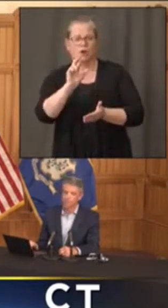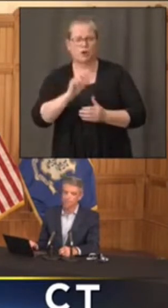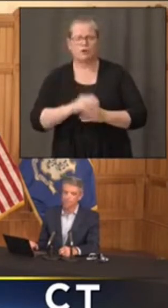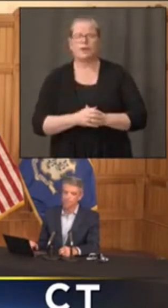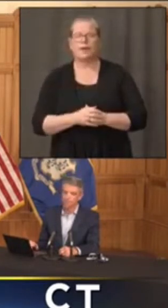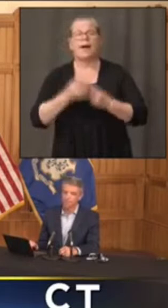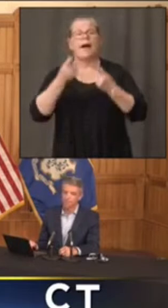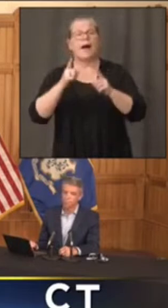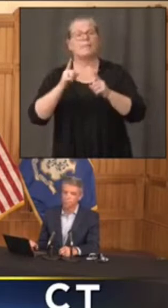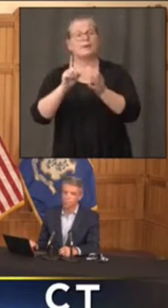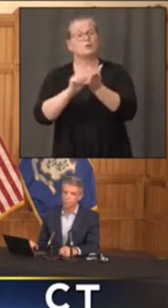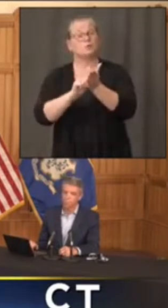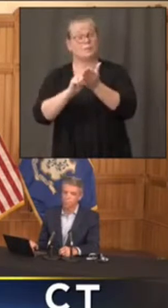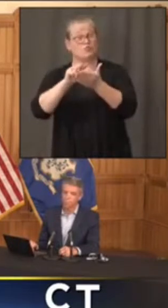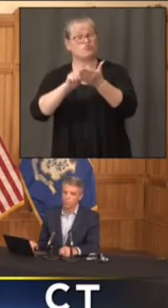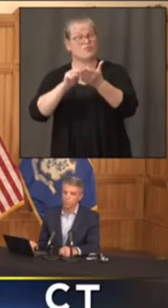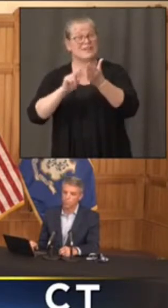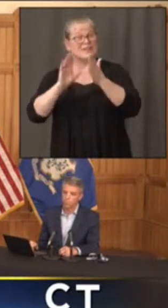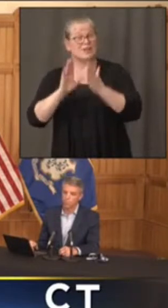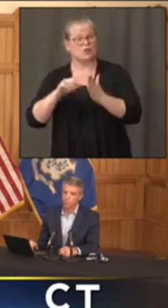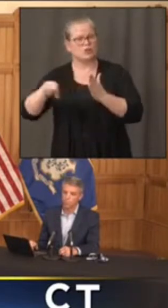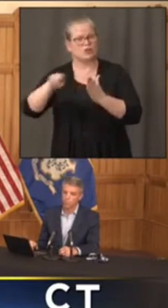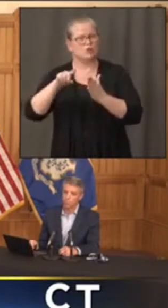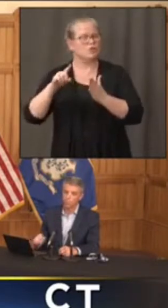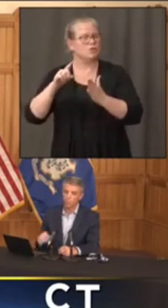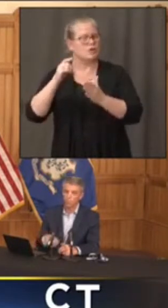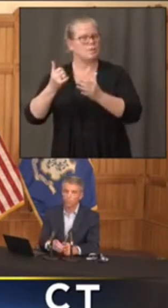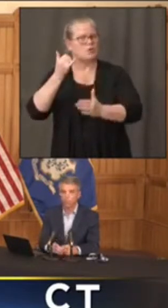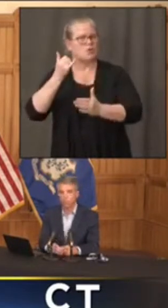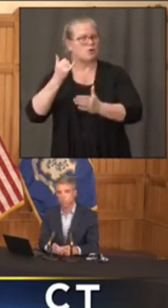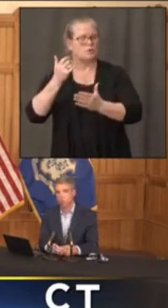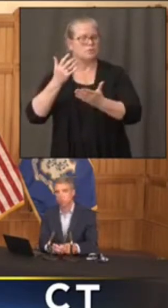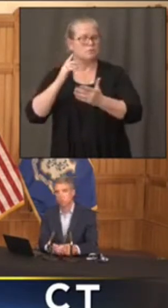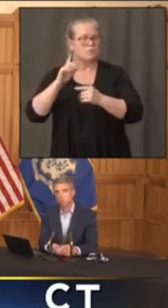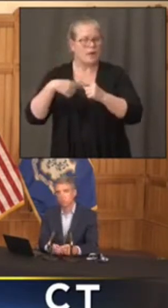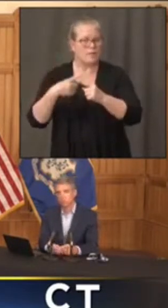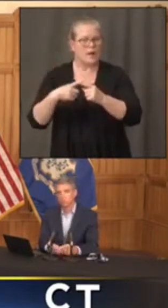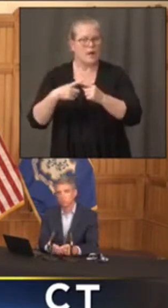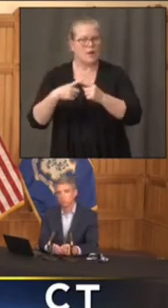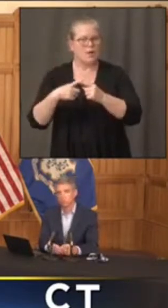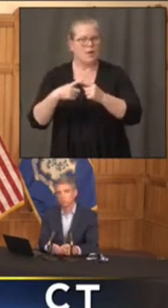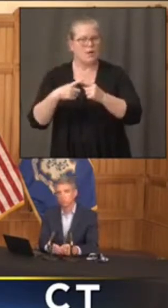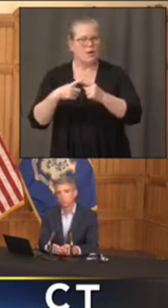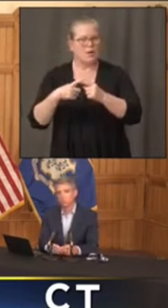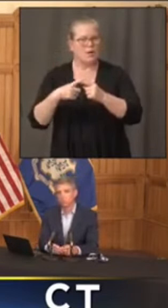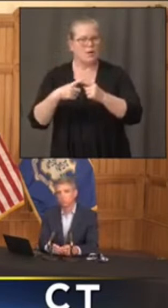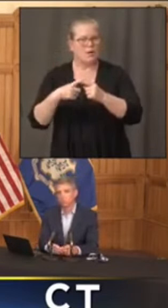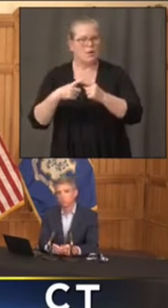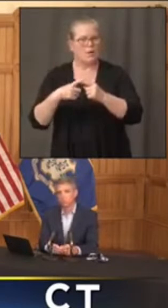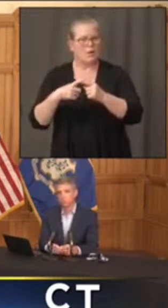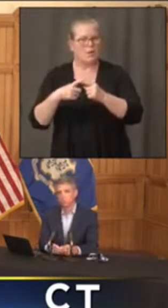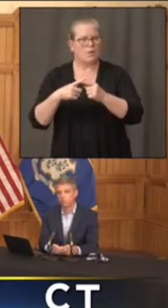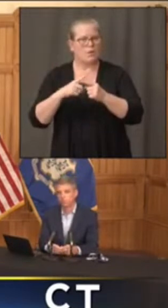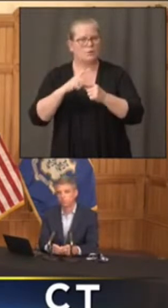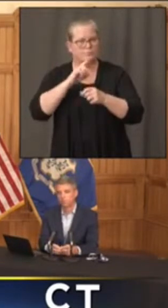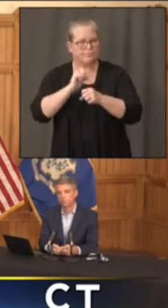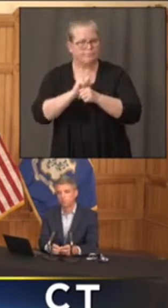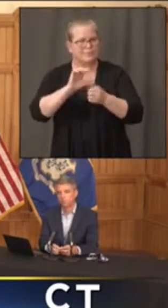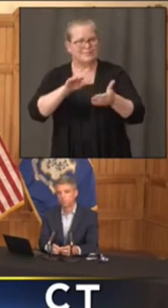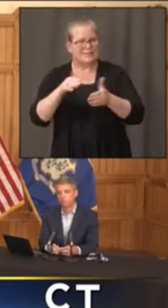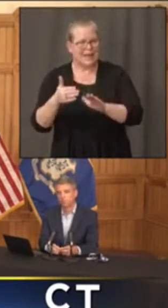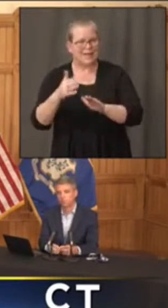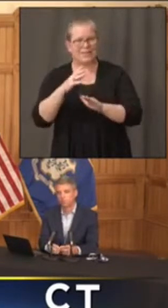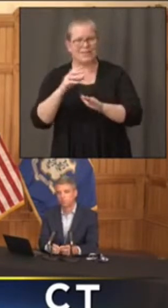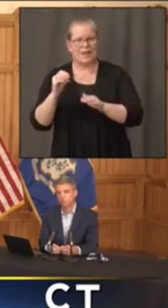the definition but confirmed death versus a probable that I know some of the guidelines has